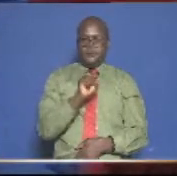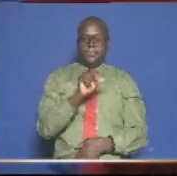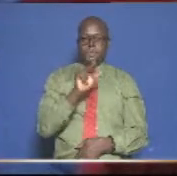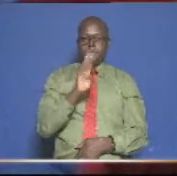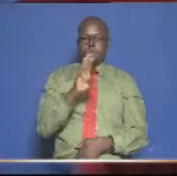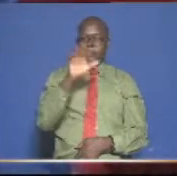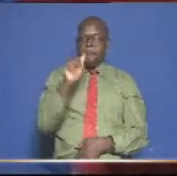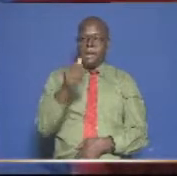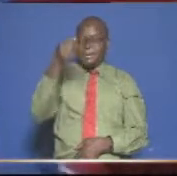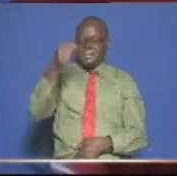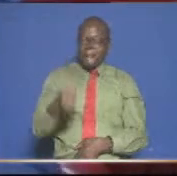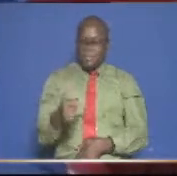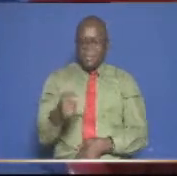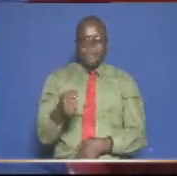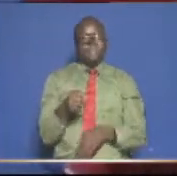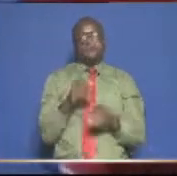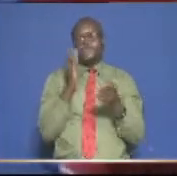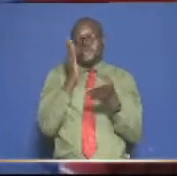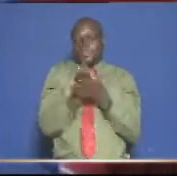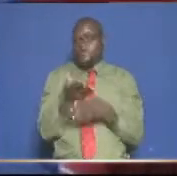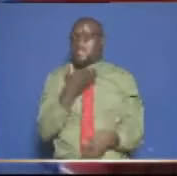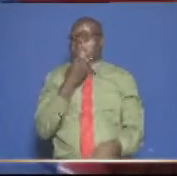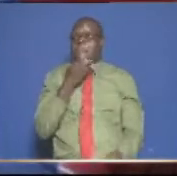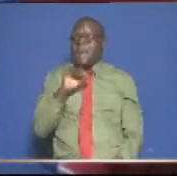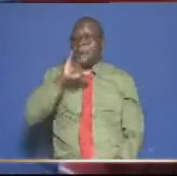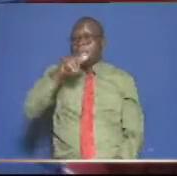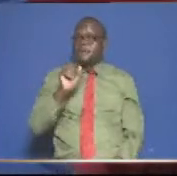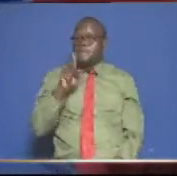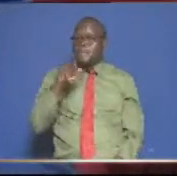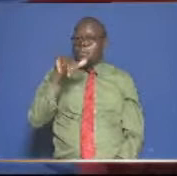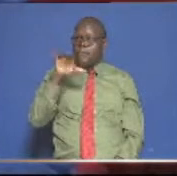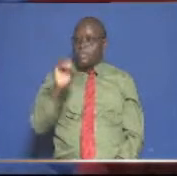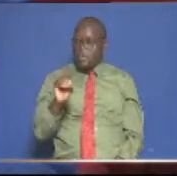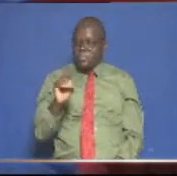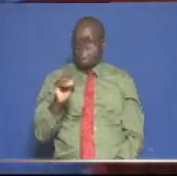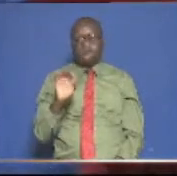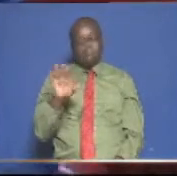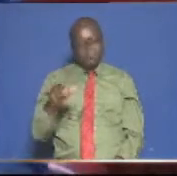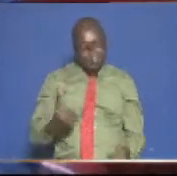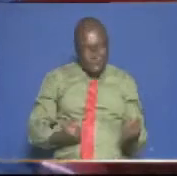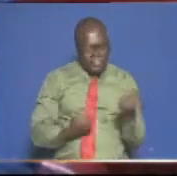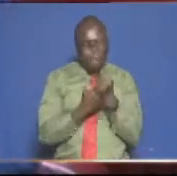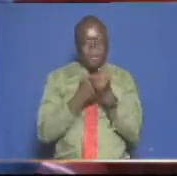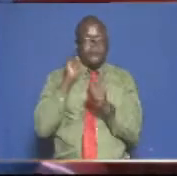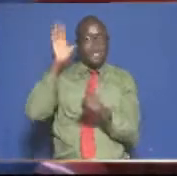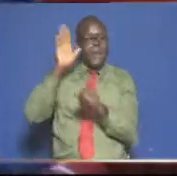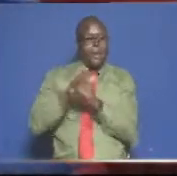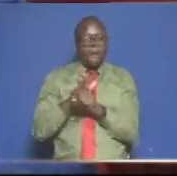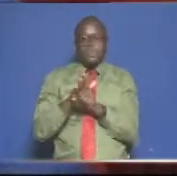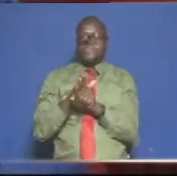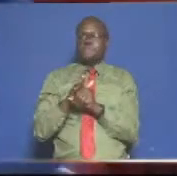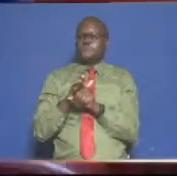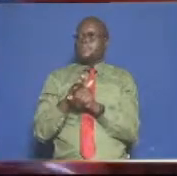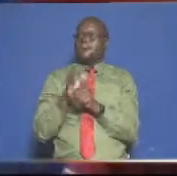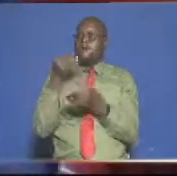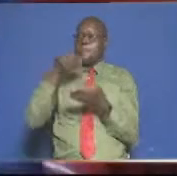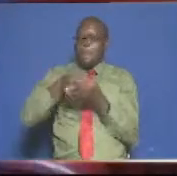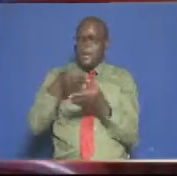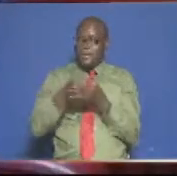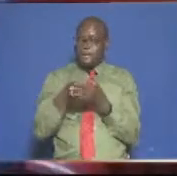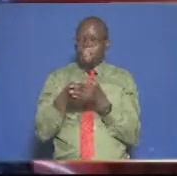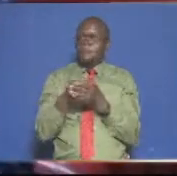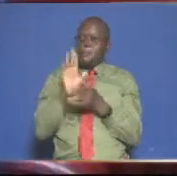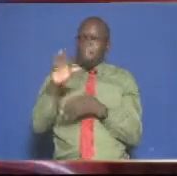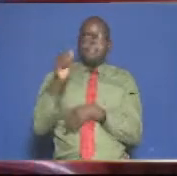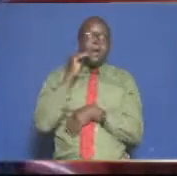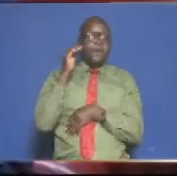constituency like Jakoya Mediu and did so many fundraisings for me as a chief guest. It is only his